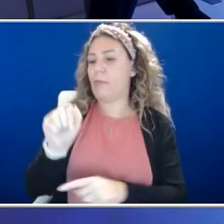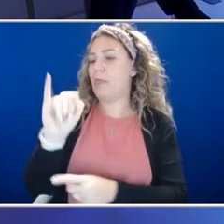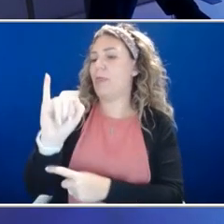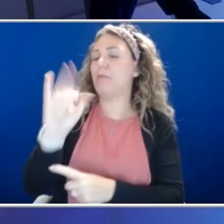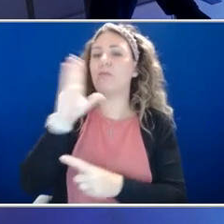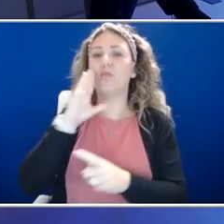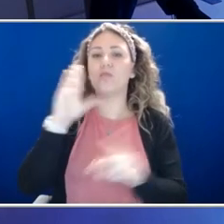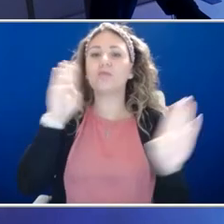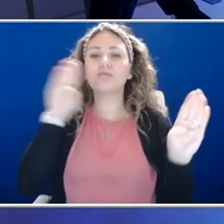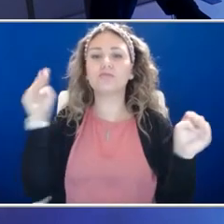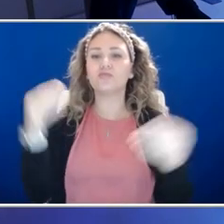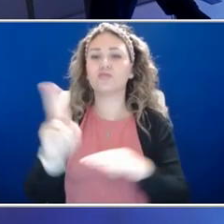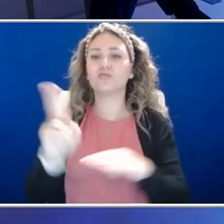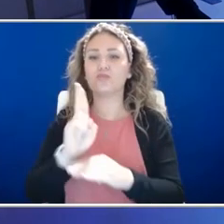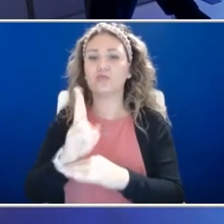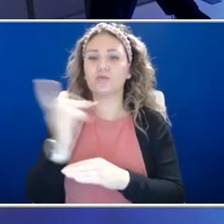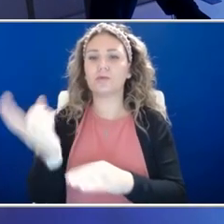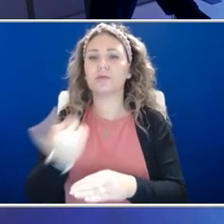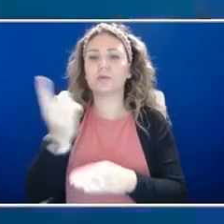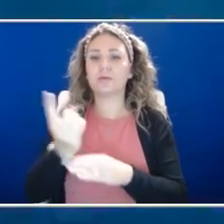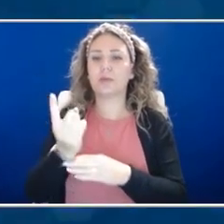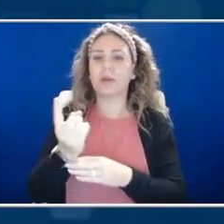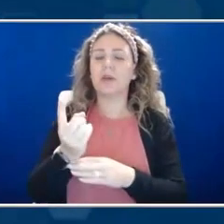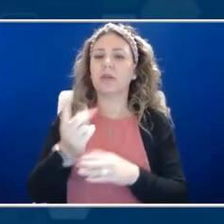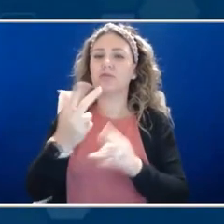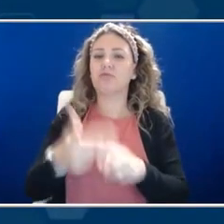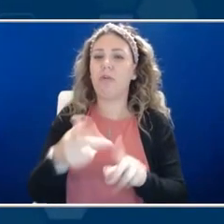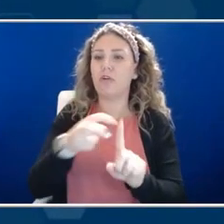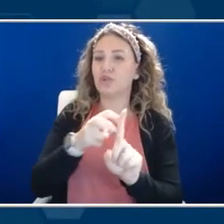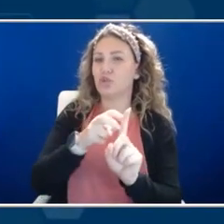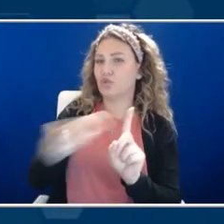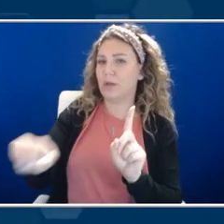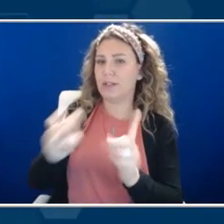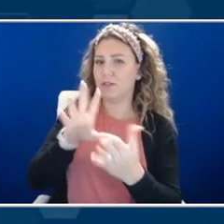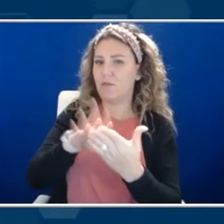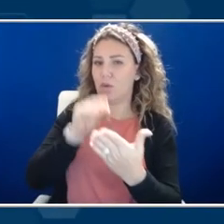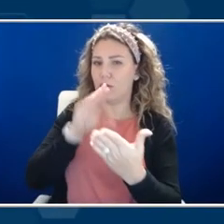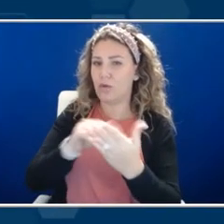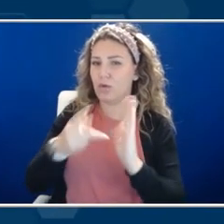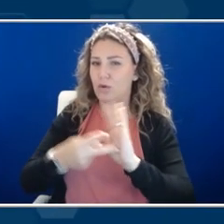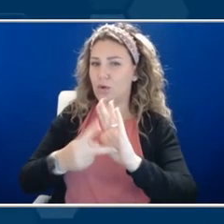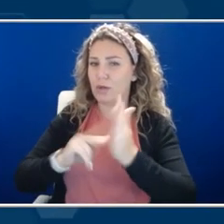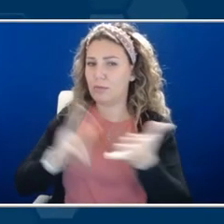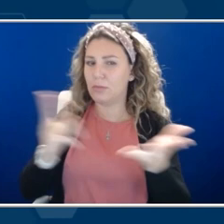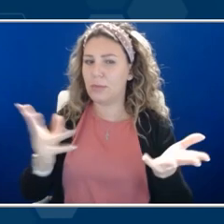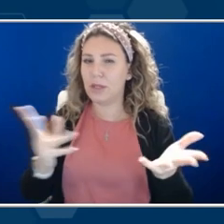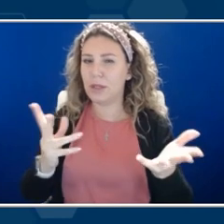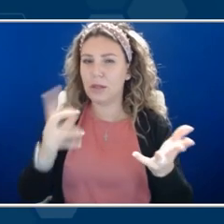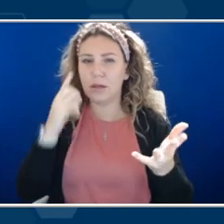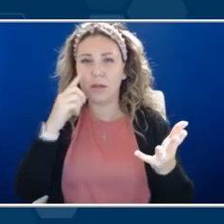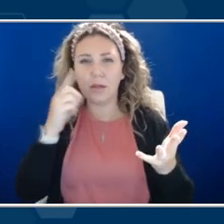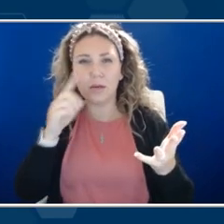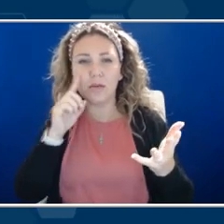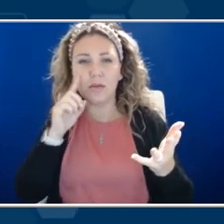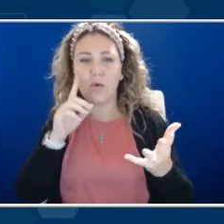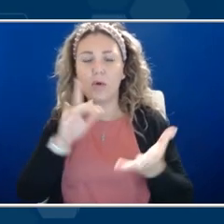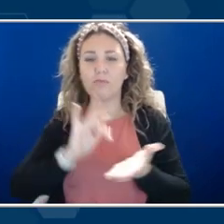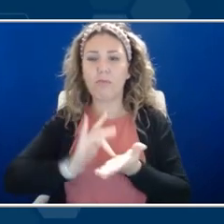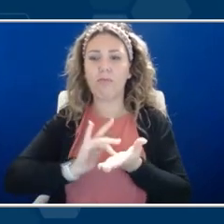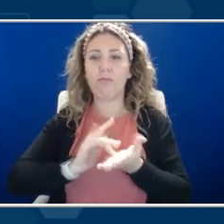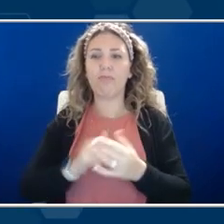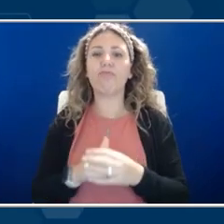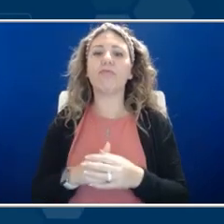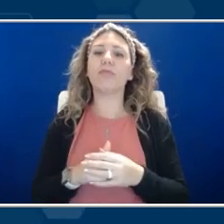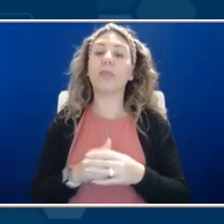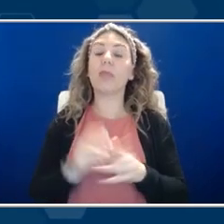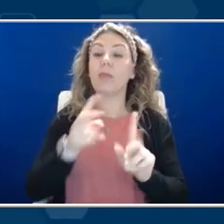uses something called transfer learning. You're going to have to tell me what transfer learning is. What does that mean to personalized medicine? Yeah, so transfer learning is